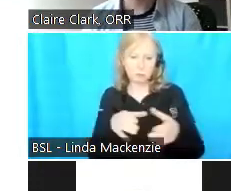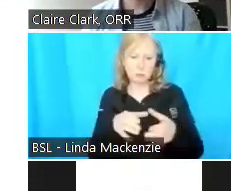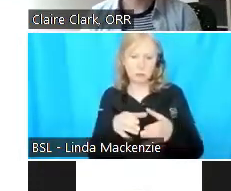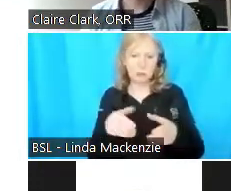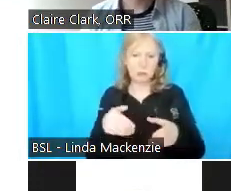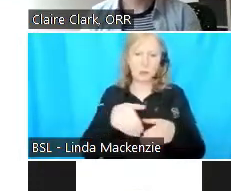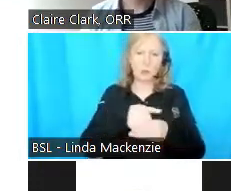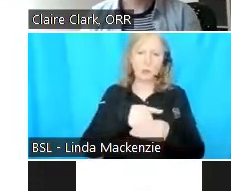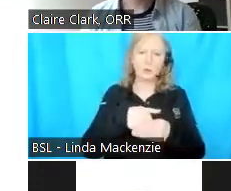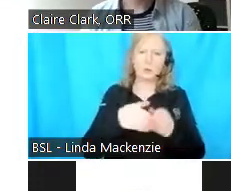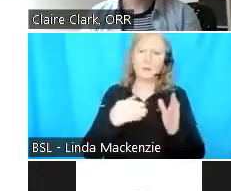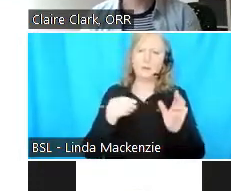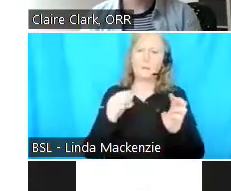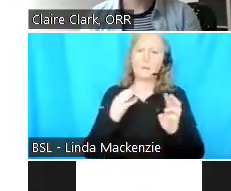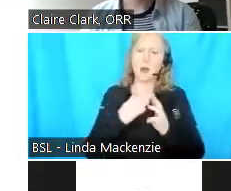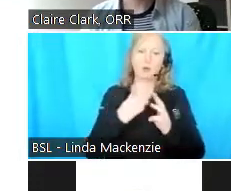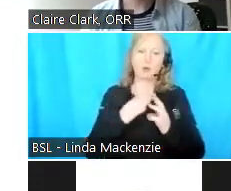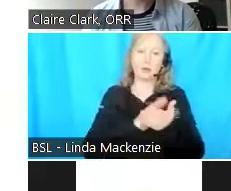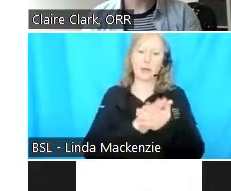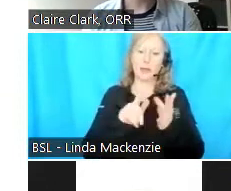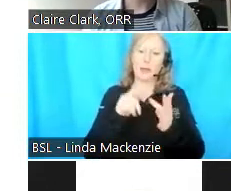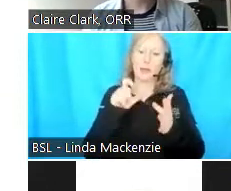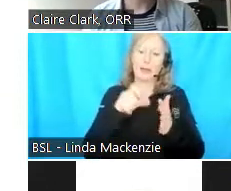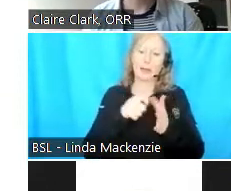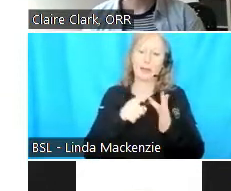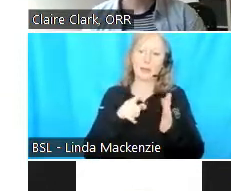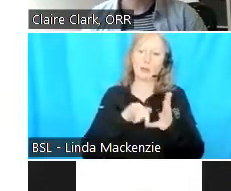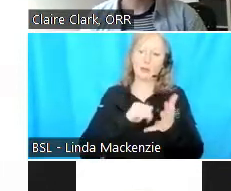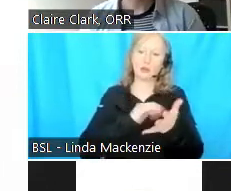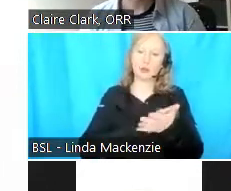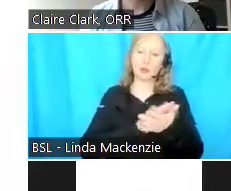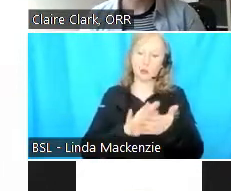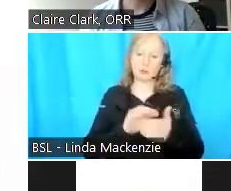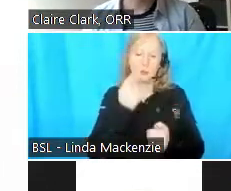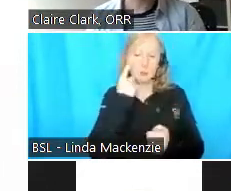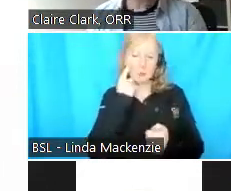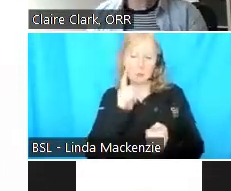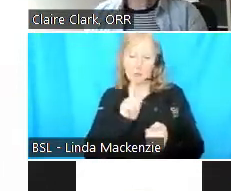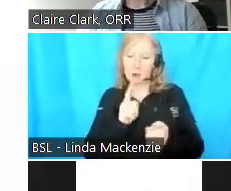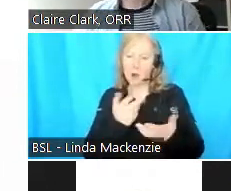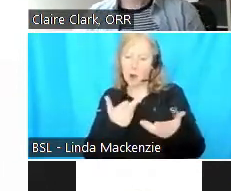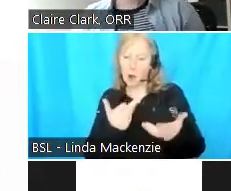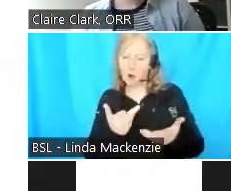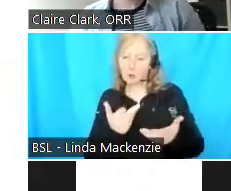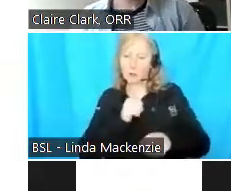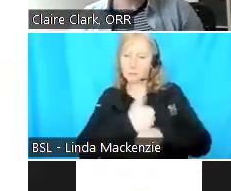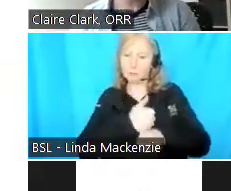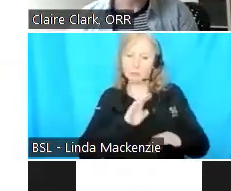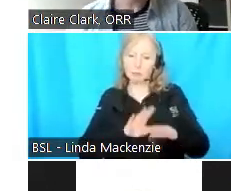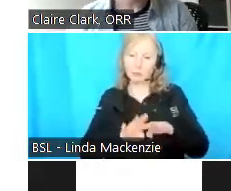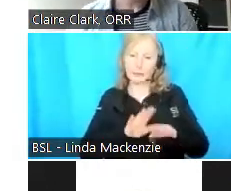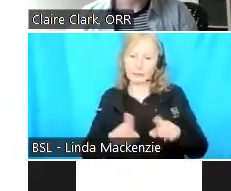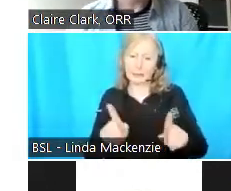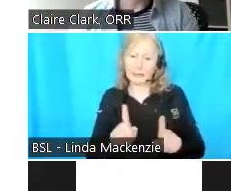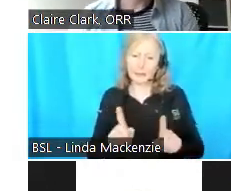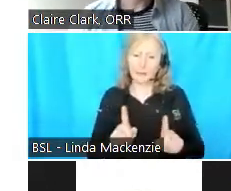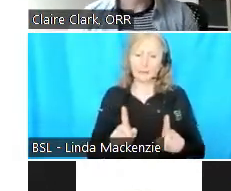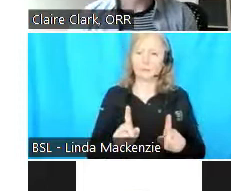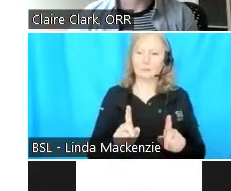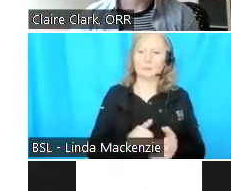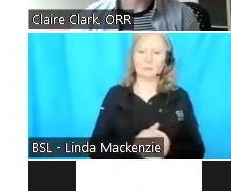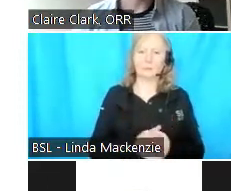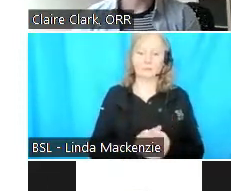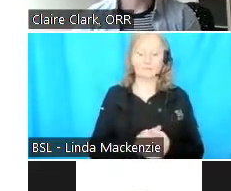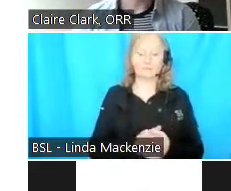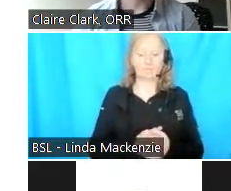Hickish, who helped us to analyse operators' existing training materials. We found that there was a real